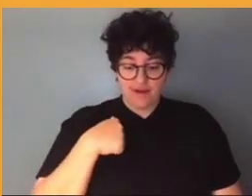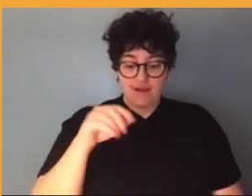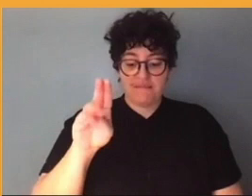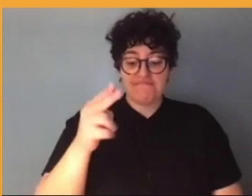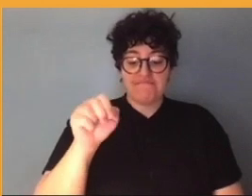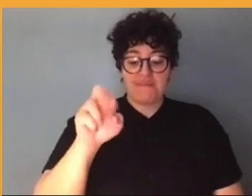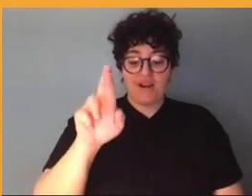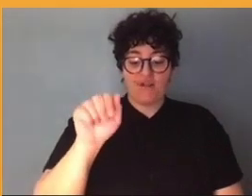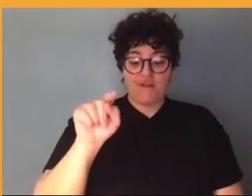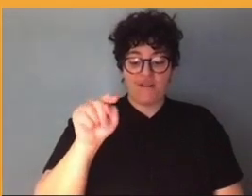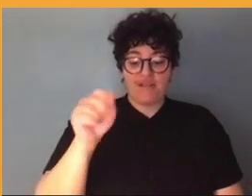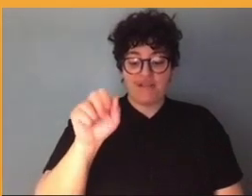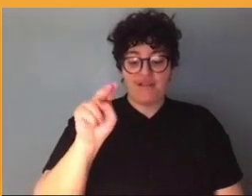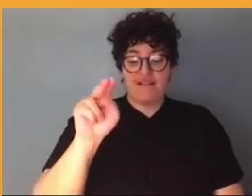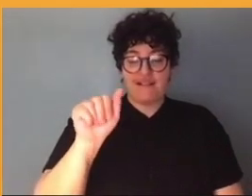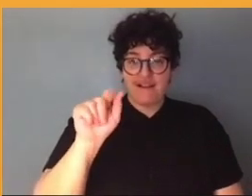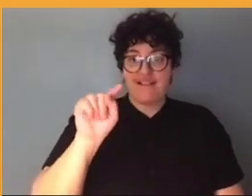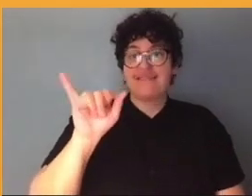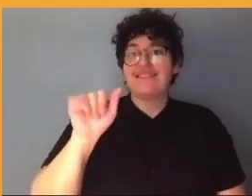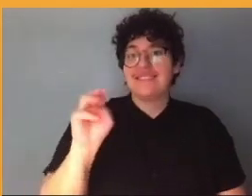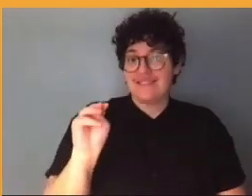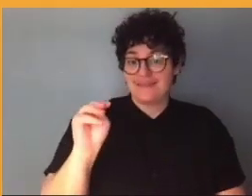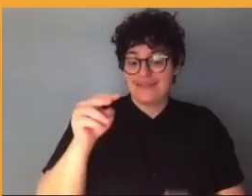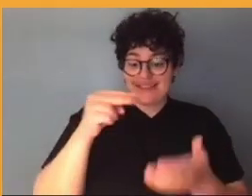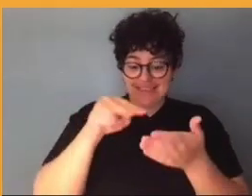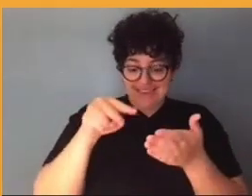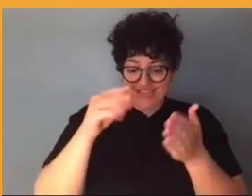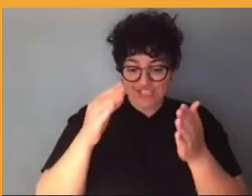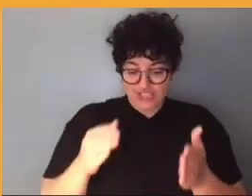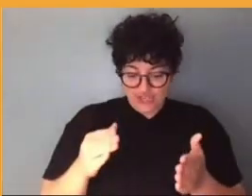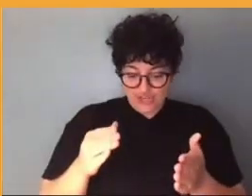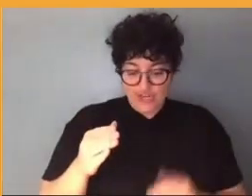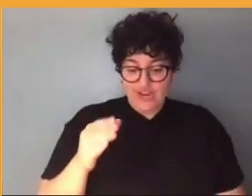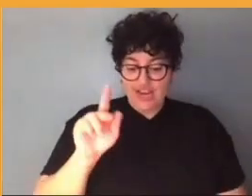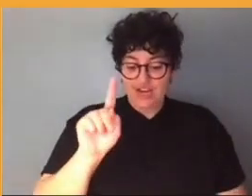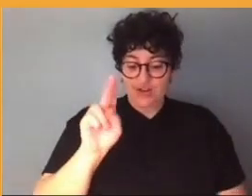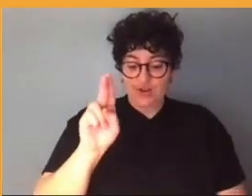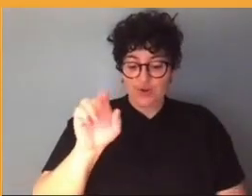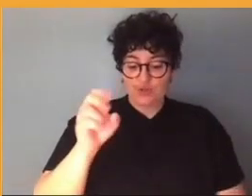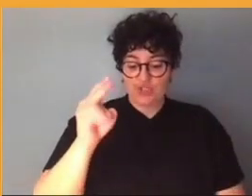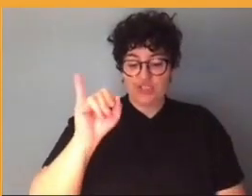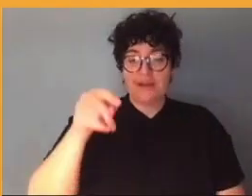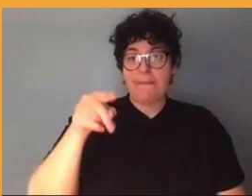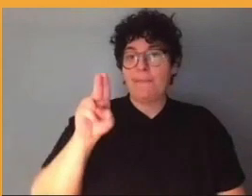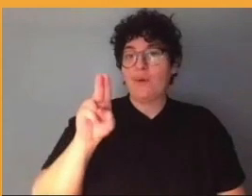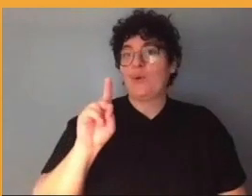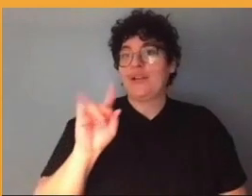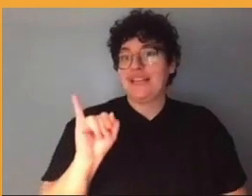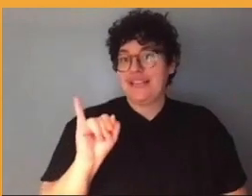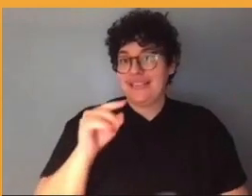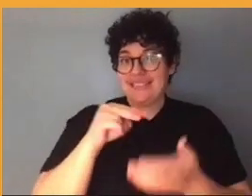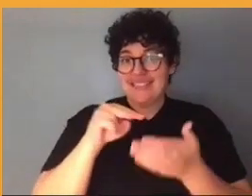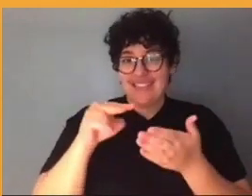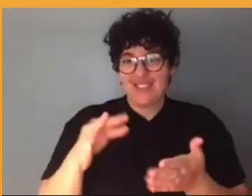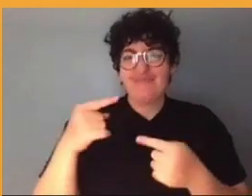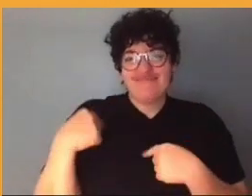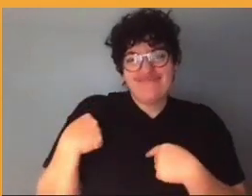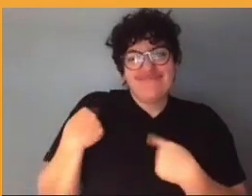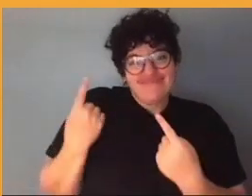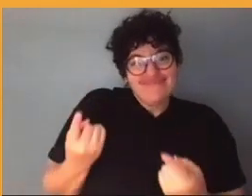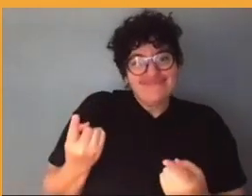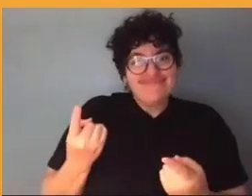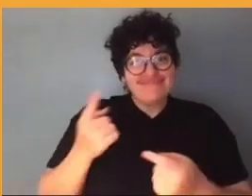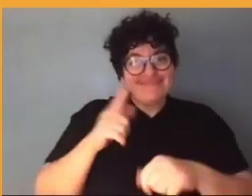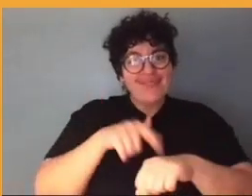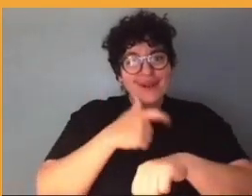a Kuchipudi dancer for some time now. And I've been a part of Tucson Meet Yourself